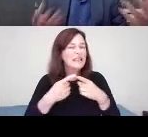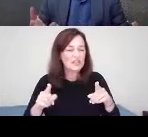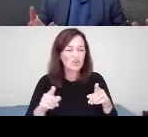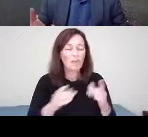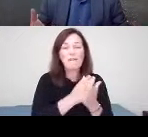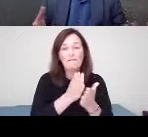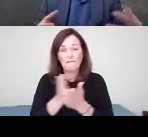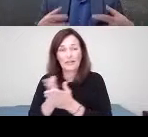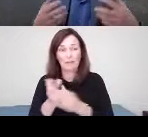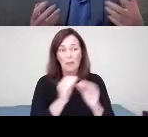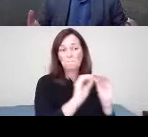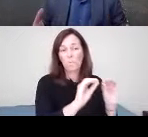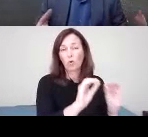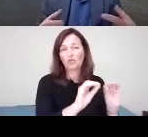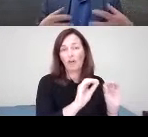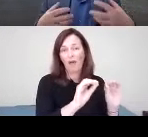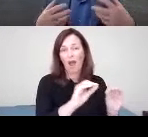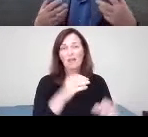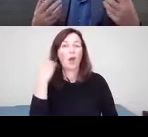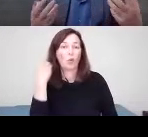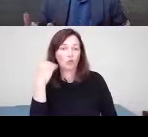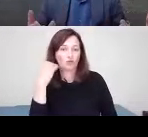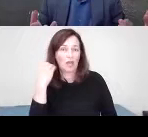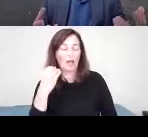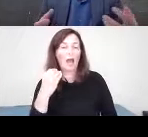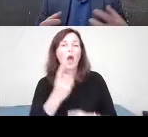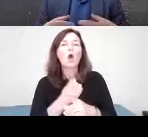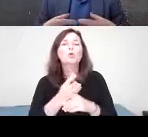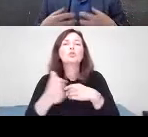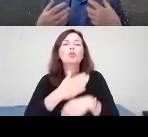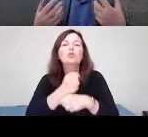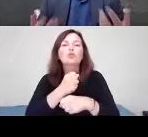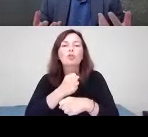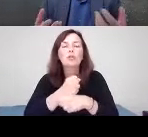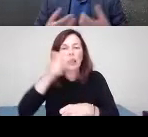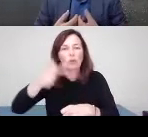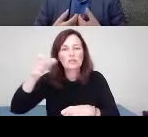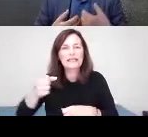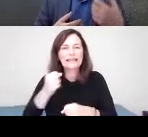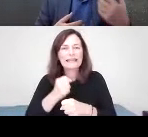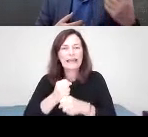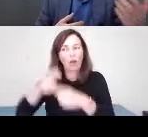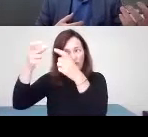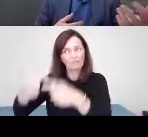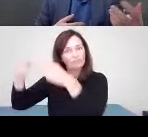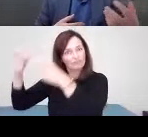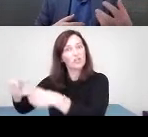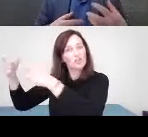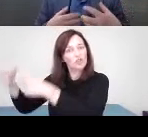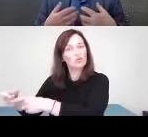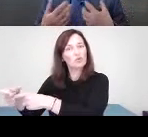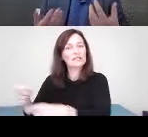or as researchers or teachers or NGO professionals. There are local authorities, there are